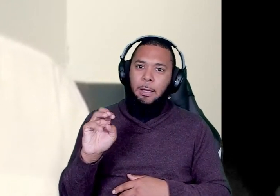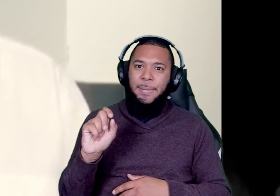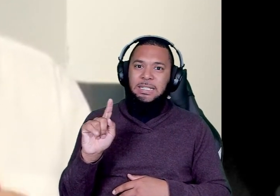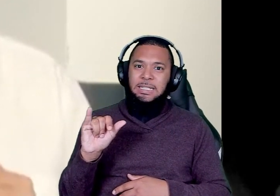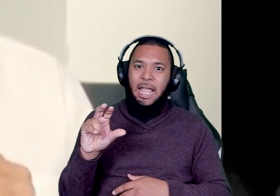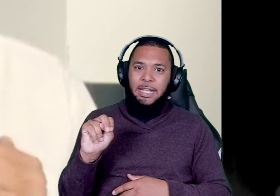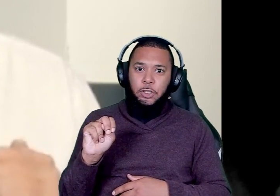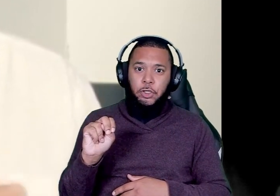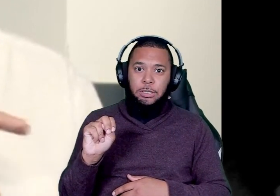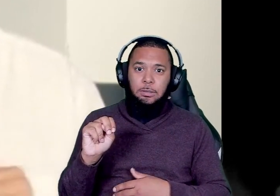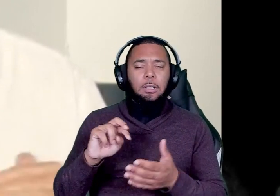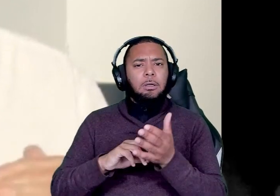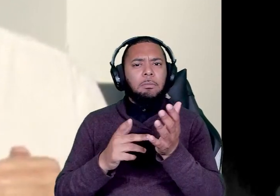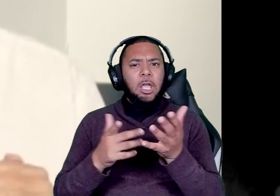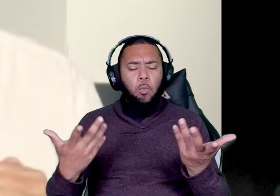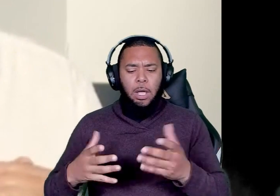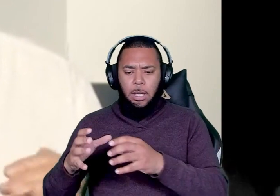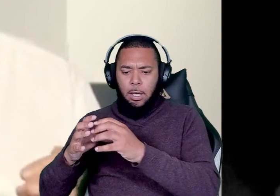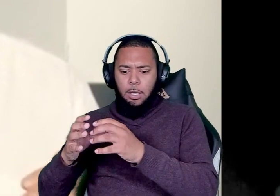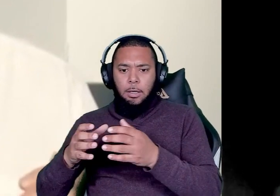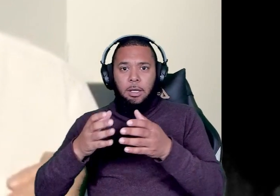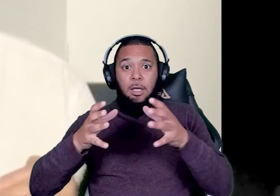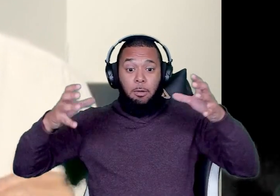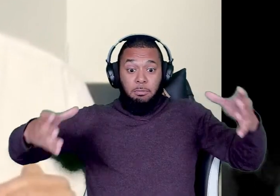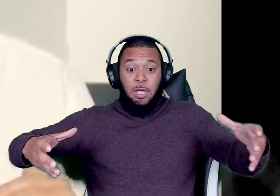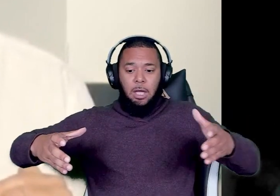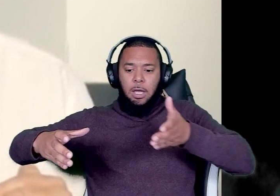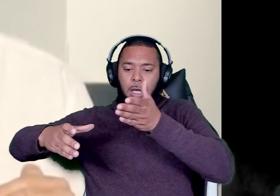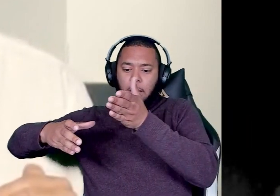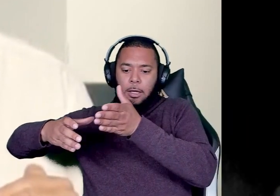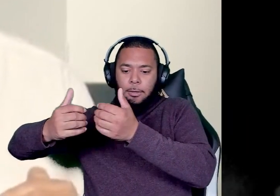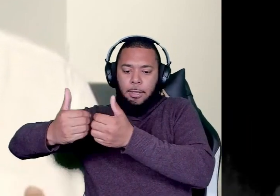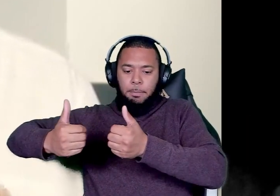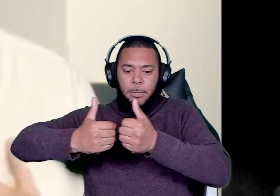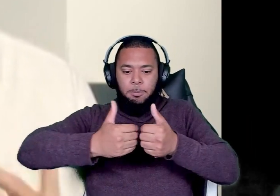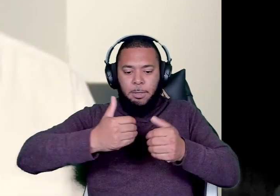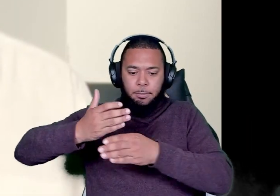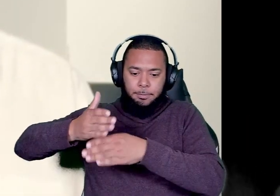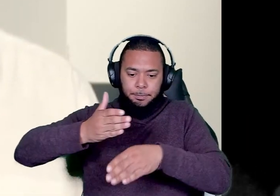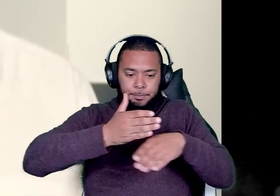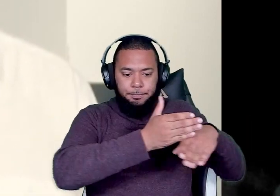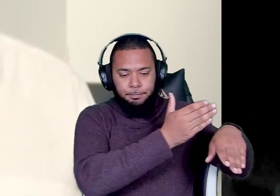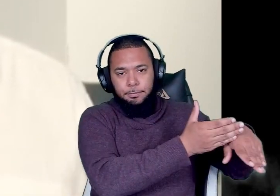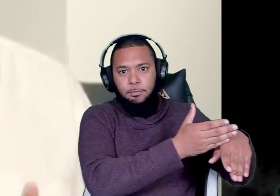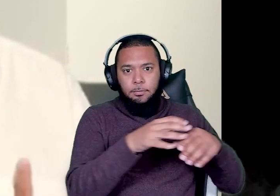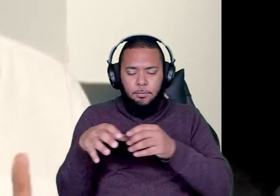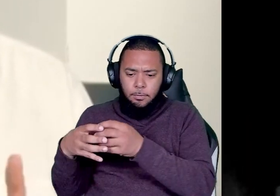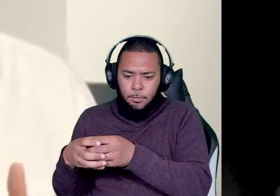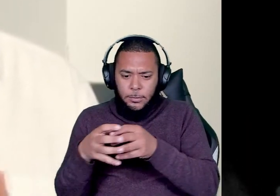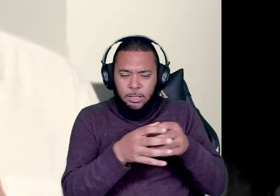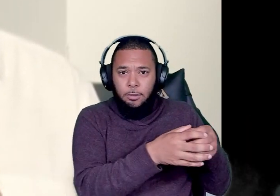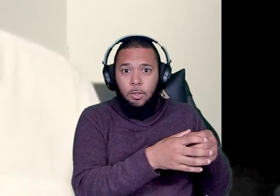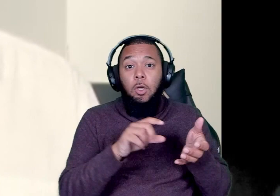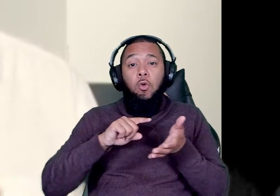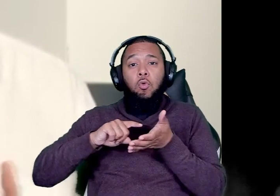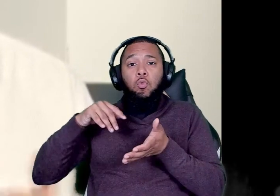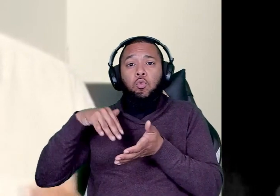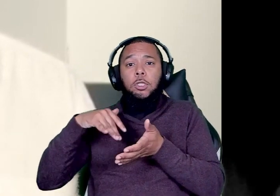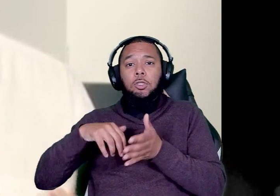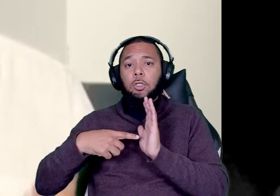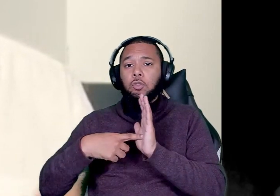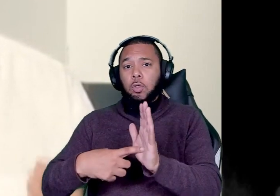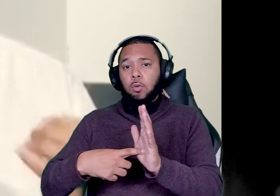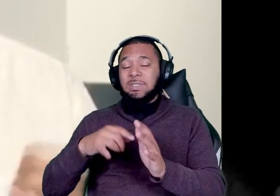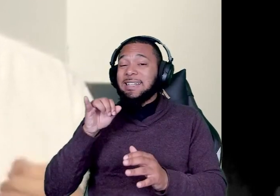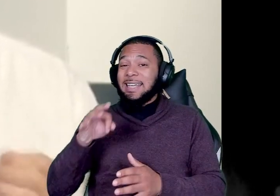fragmentation is chopping an environment into smaller and smaller and smaller pieces. Research shows that when you chop environments into small pieces,